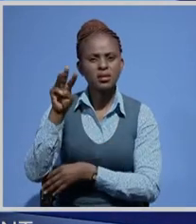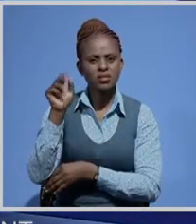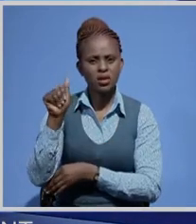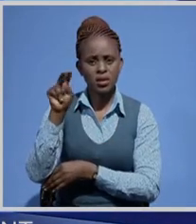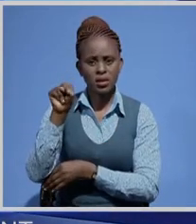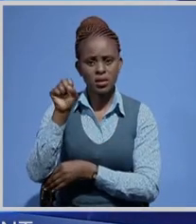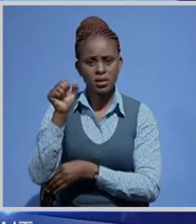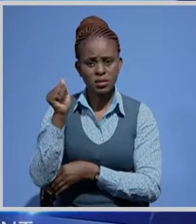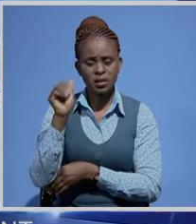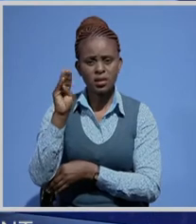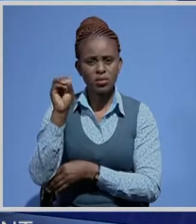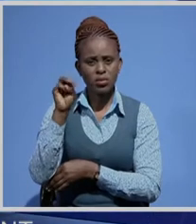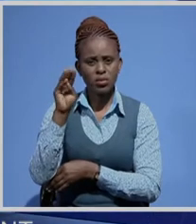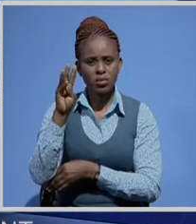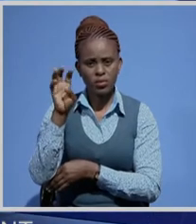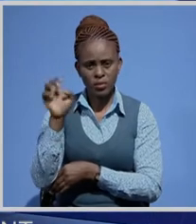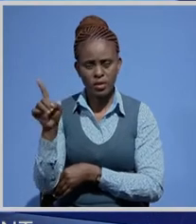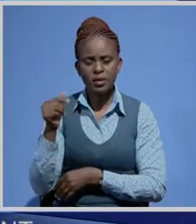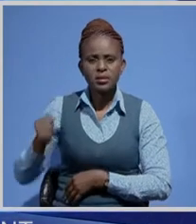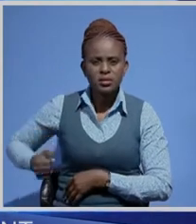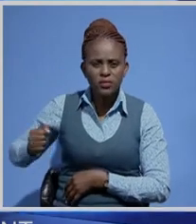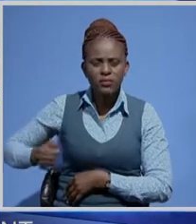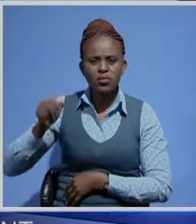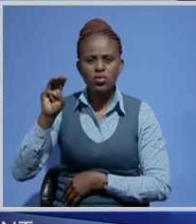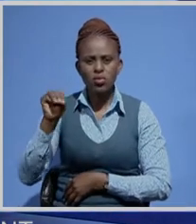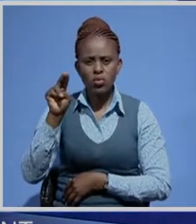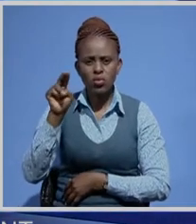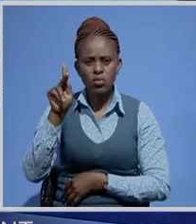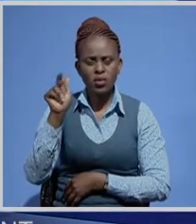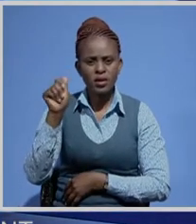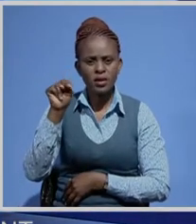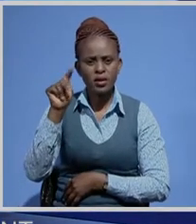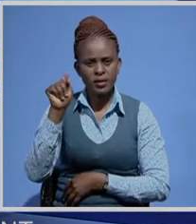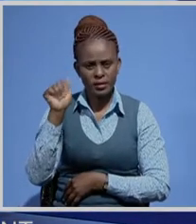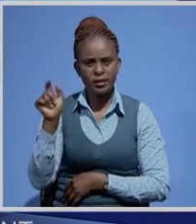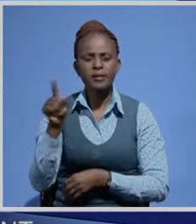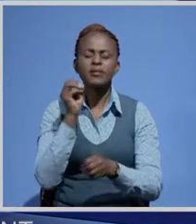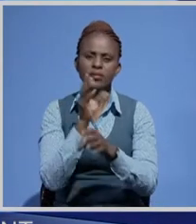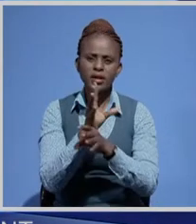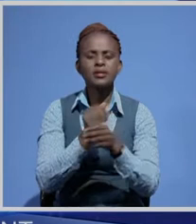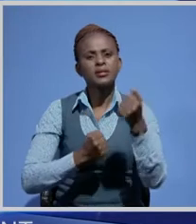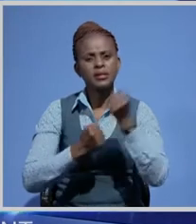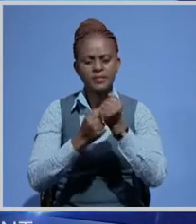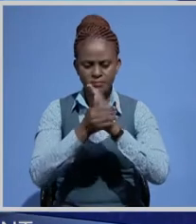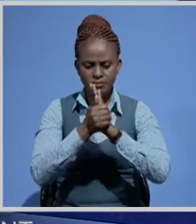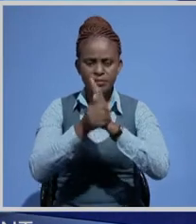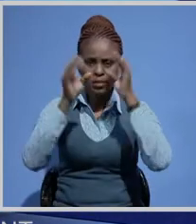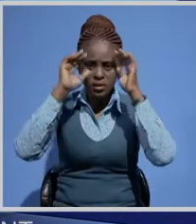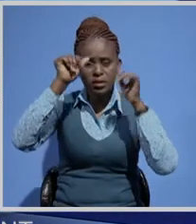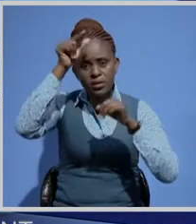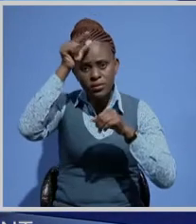the Chishinga people of Kawambwa district says his chiefdom is resolved to continue supporting the leadership of President Lungu